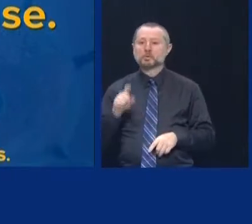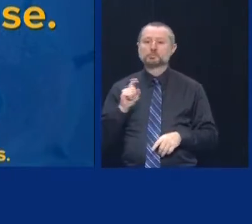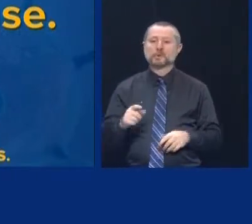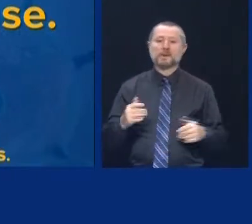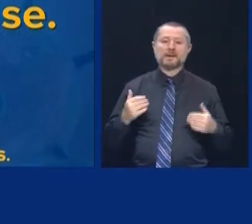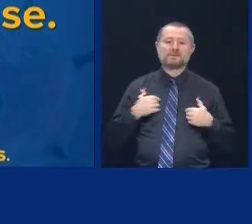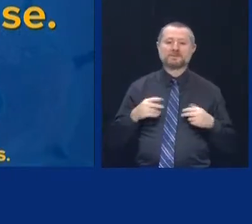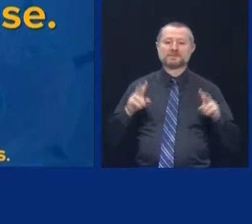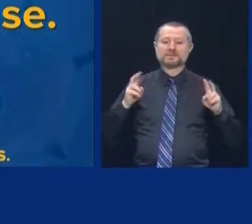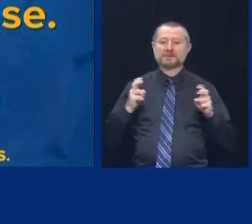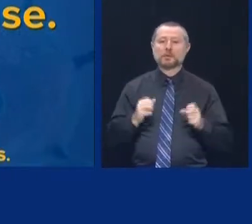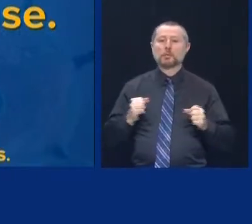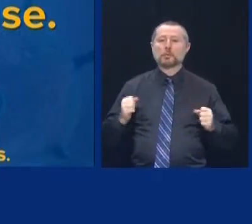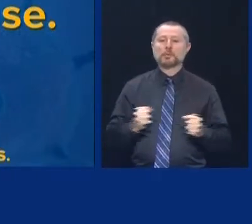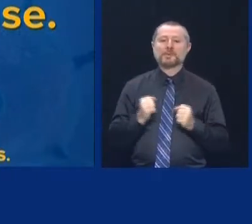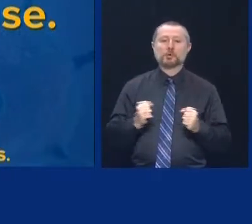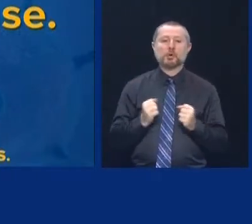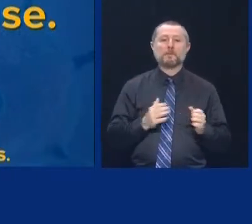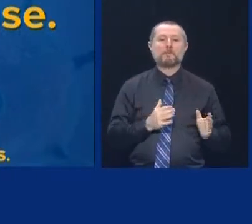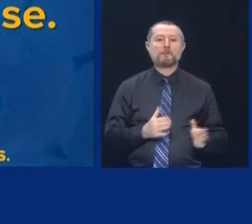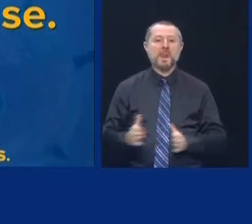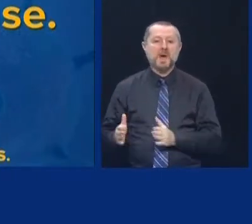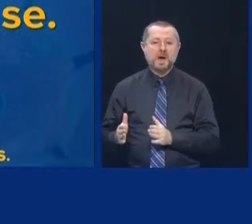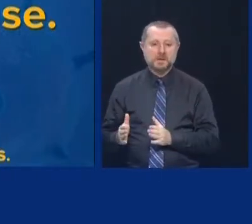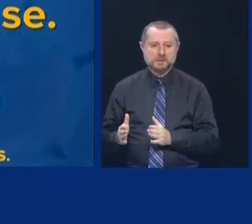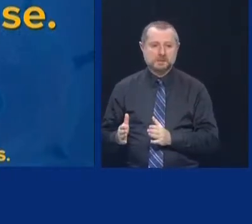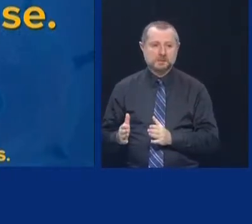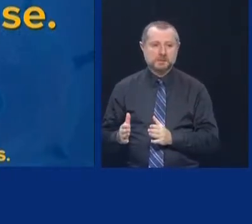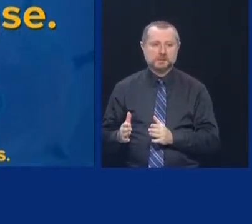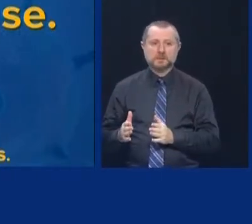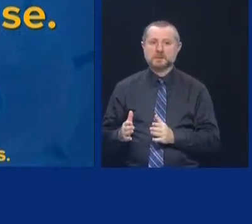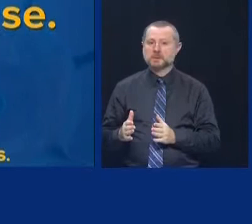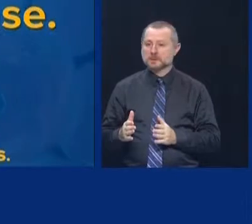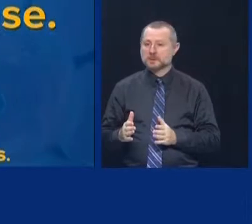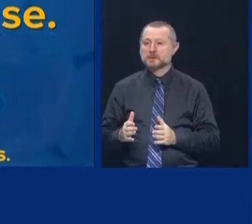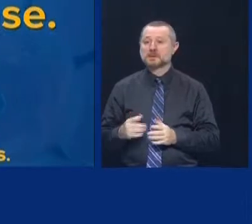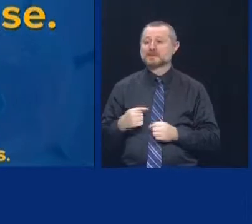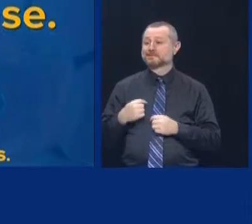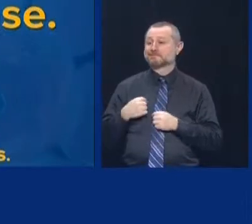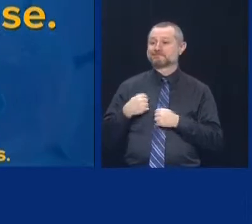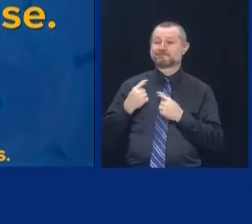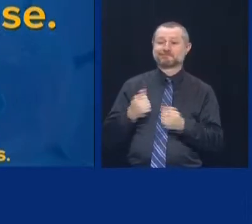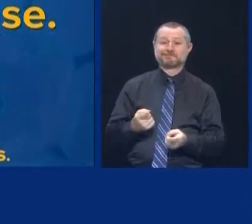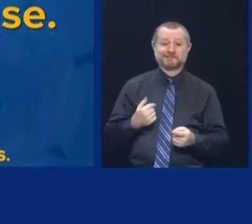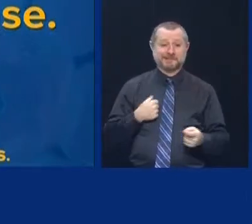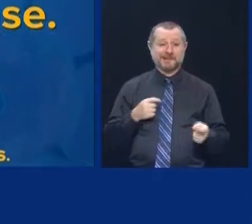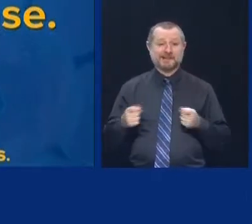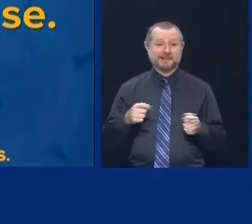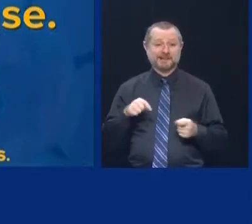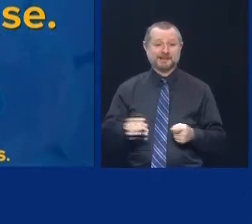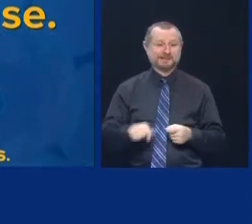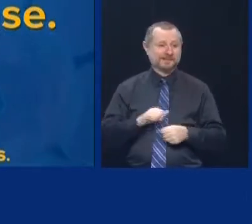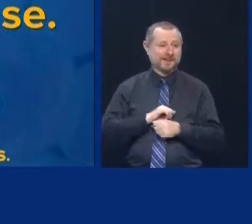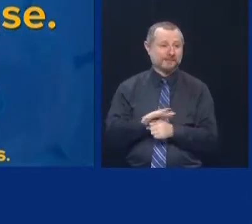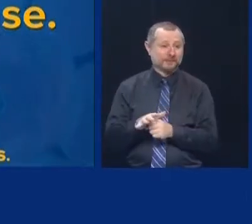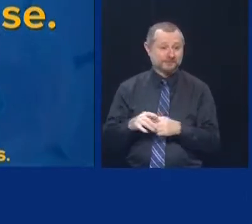winter plan. We have been dealing with COVID